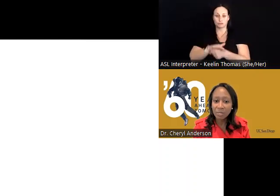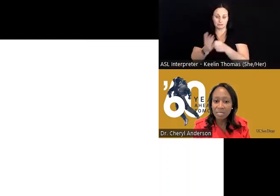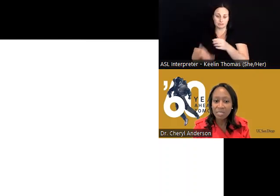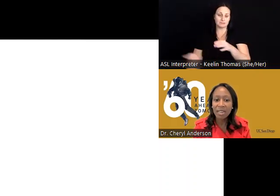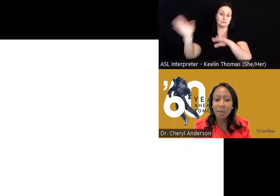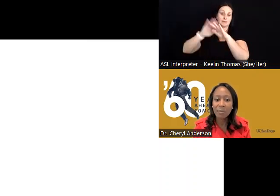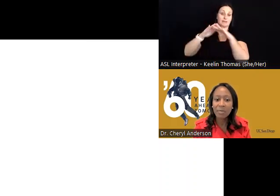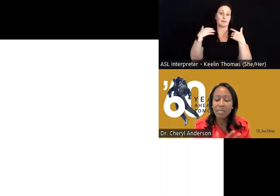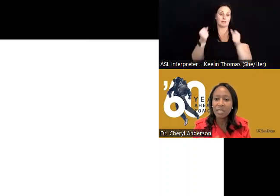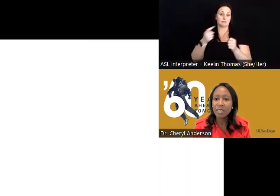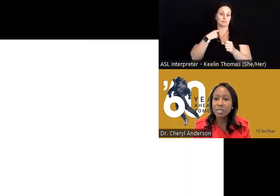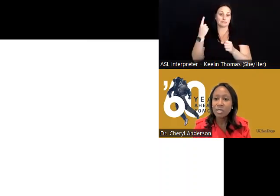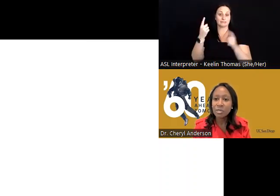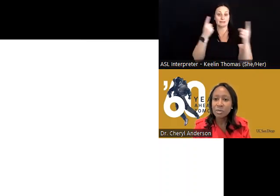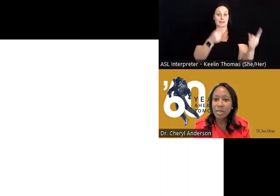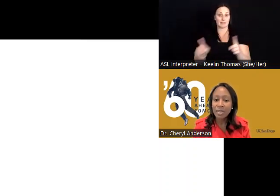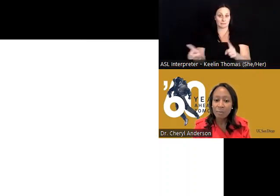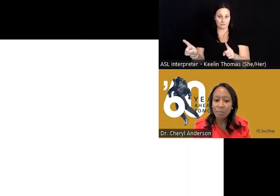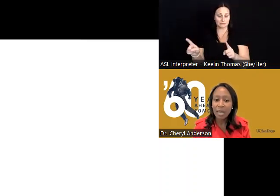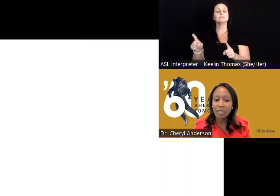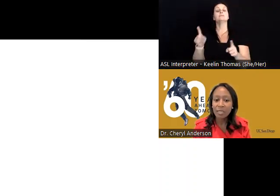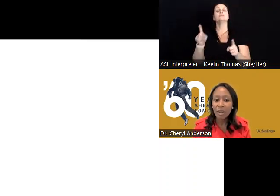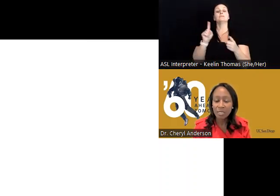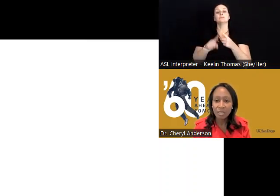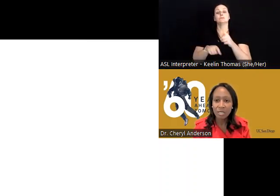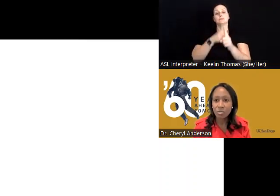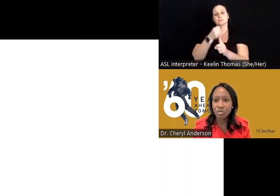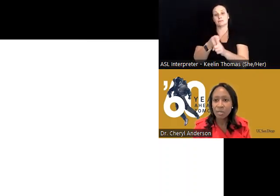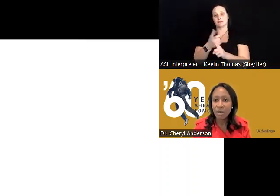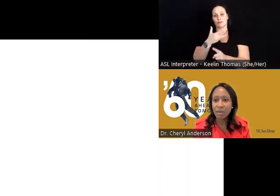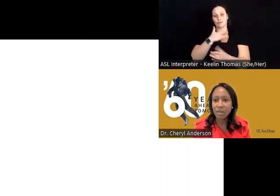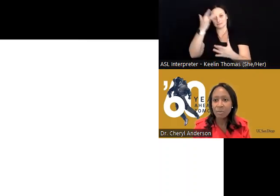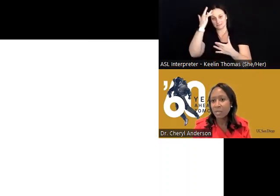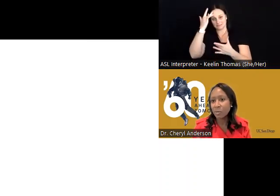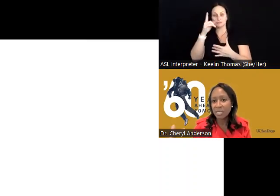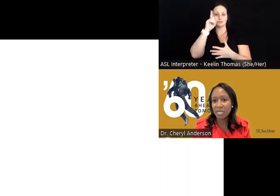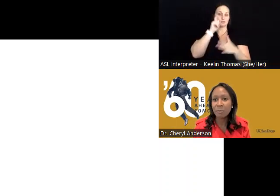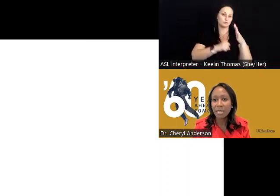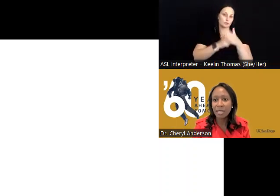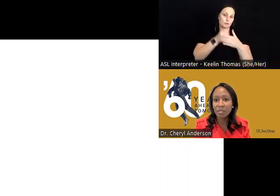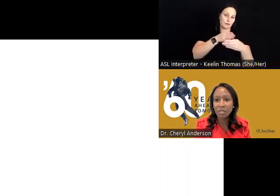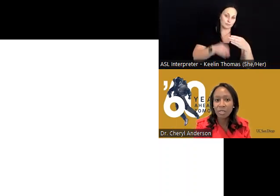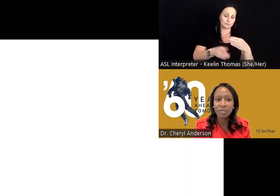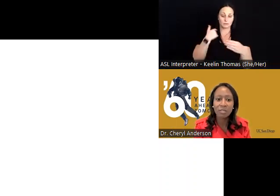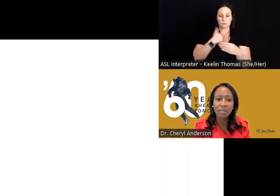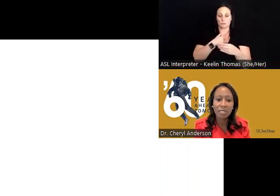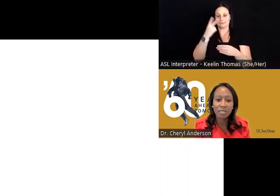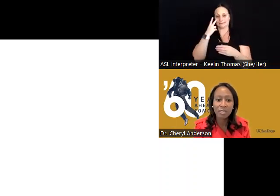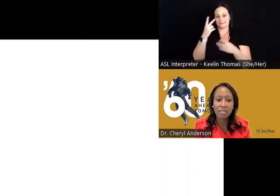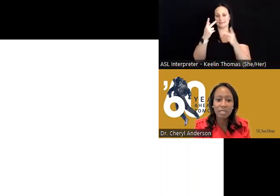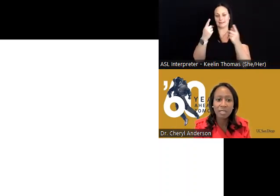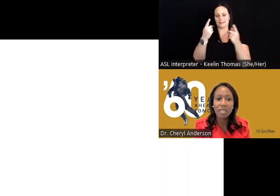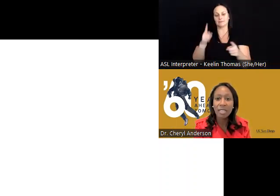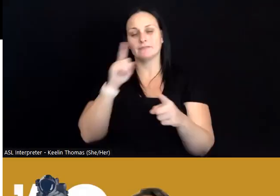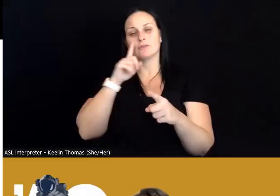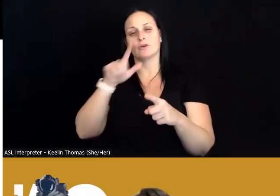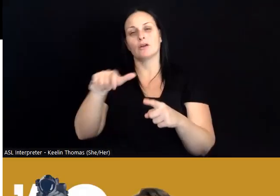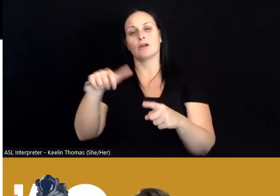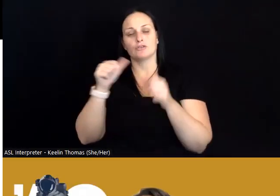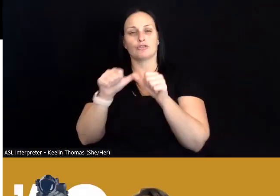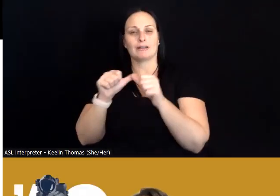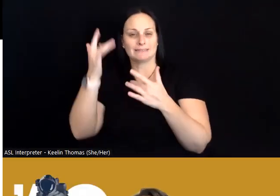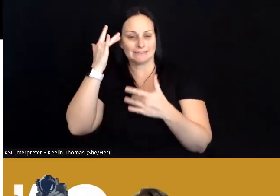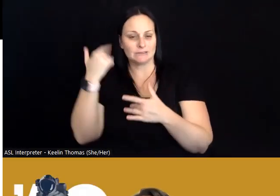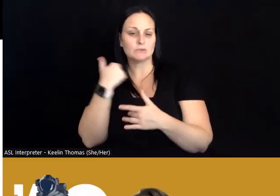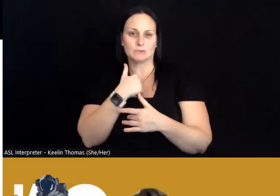health risk that happens to impact heart disease, stroke outcomes. And we see it playing out for other chronic diseases, and we